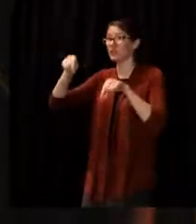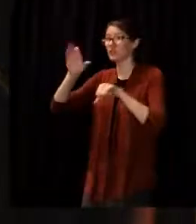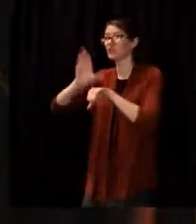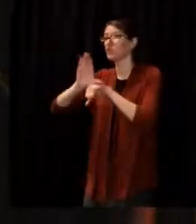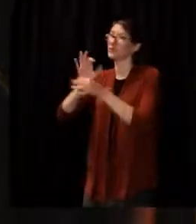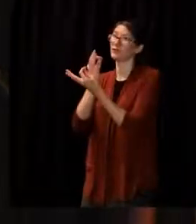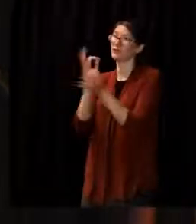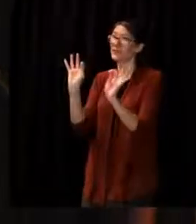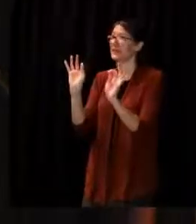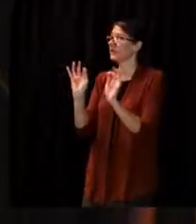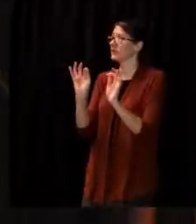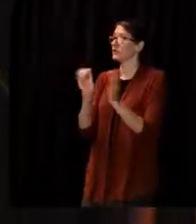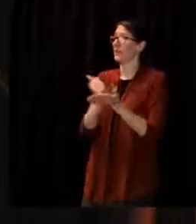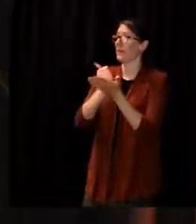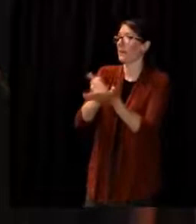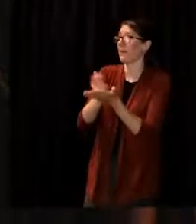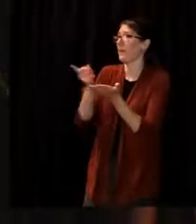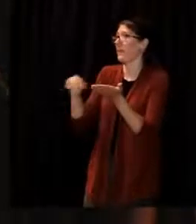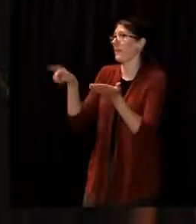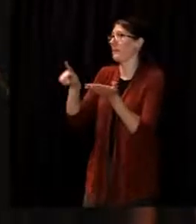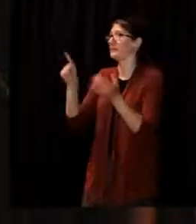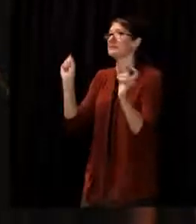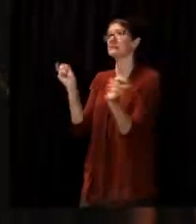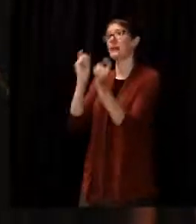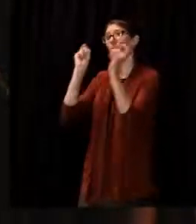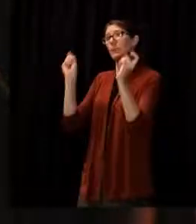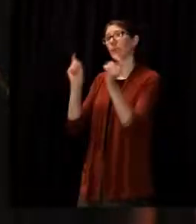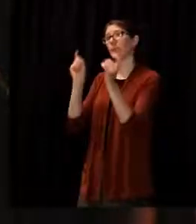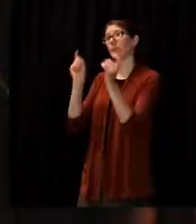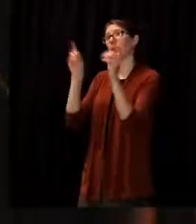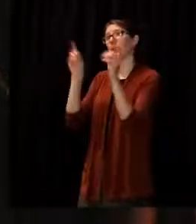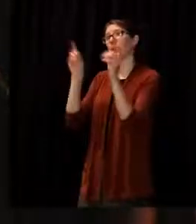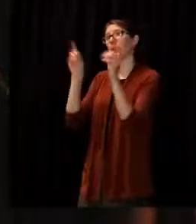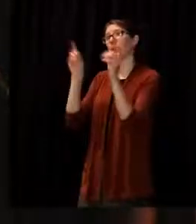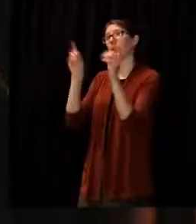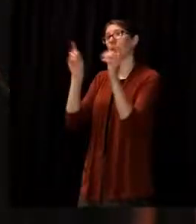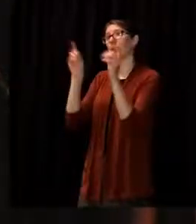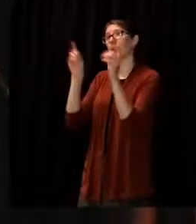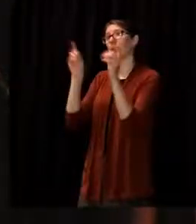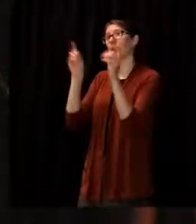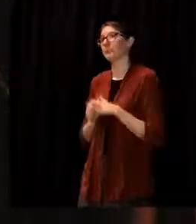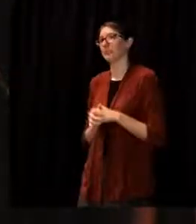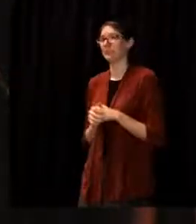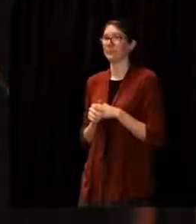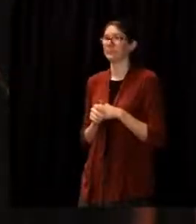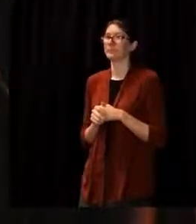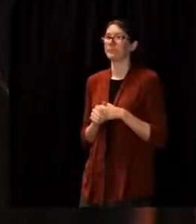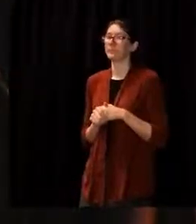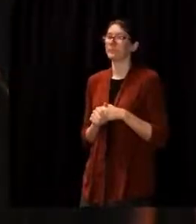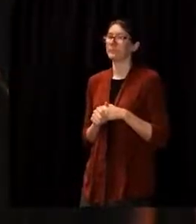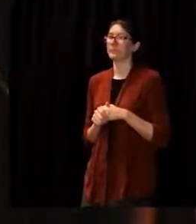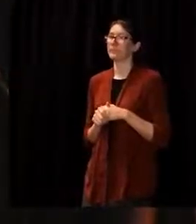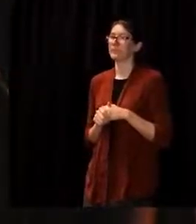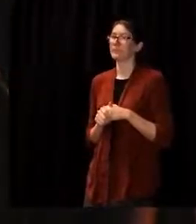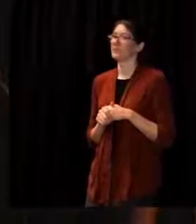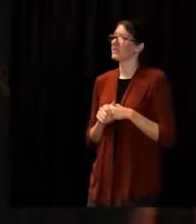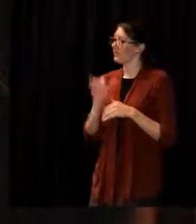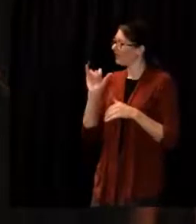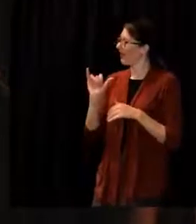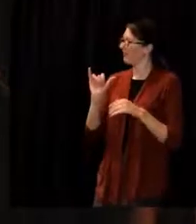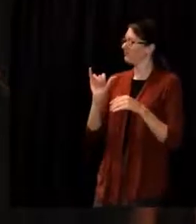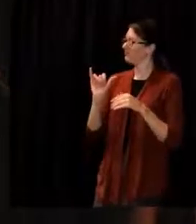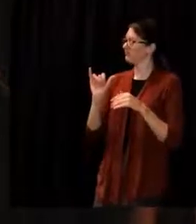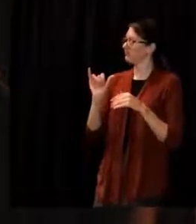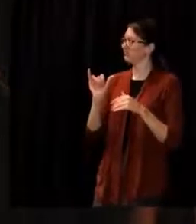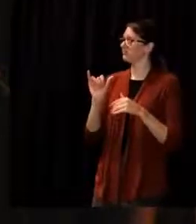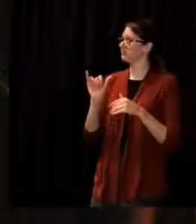provide a means and a help to them as they celebrate a wedding together. Well, that's a big part of what we're looking at